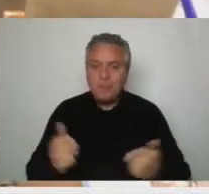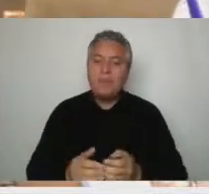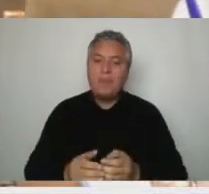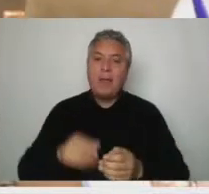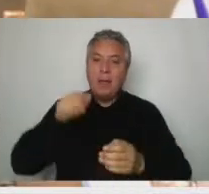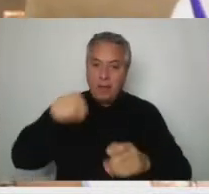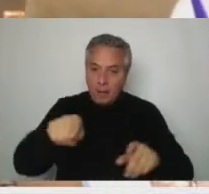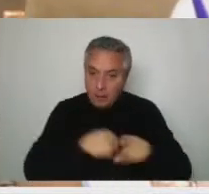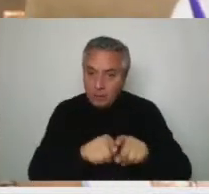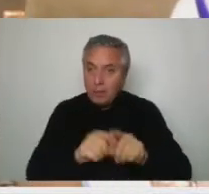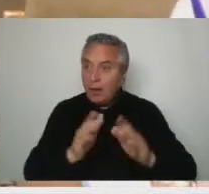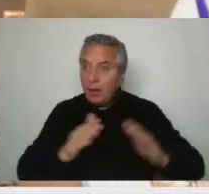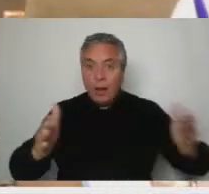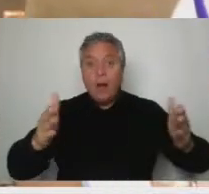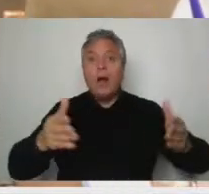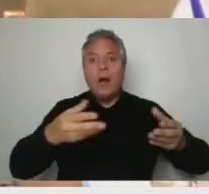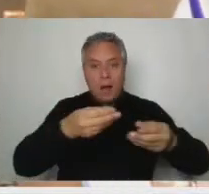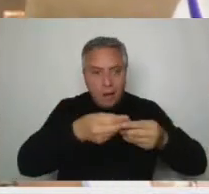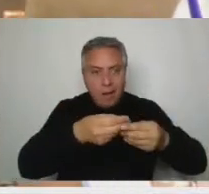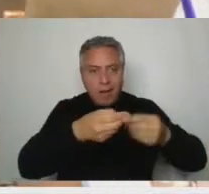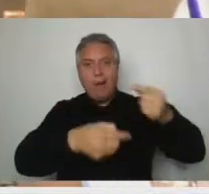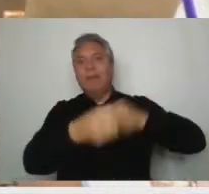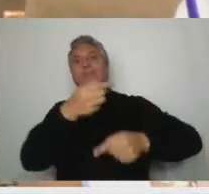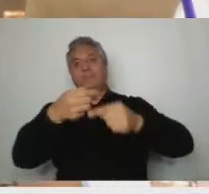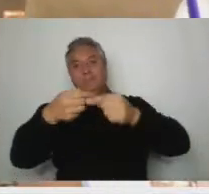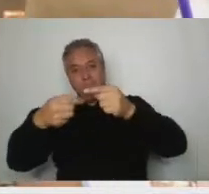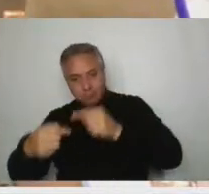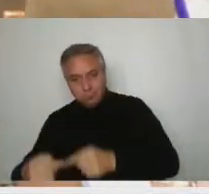these school level dynamics,